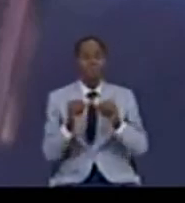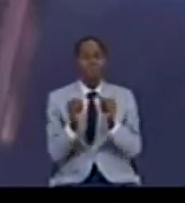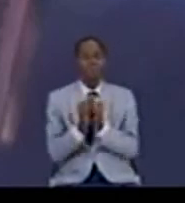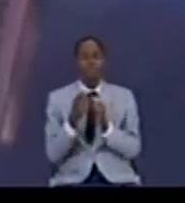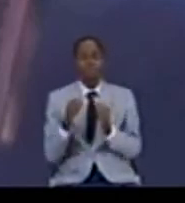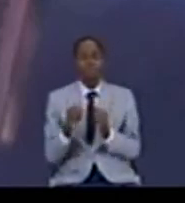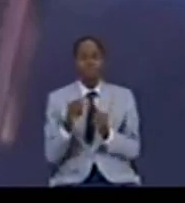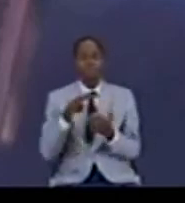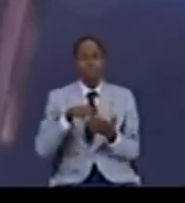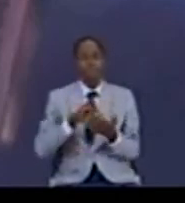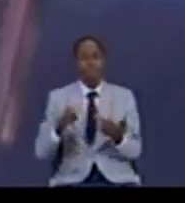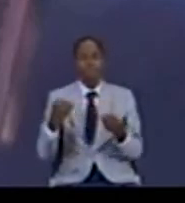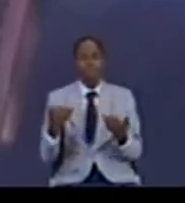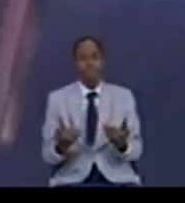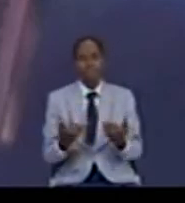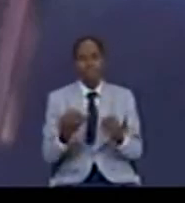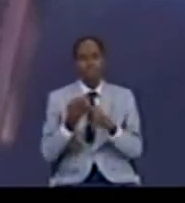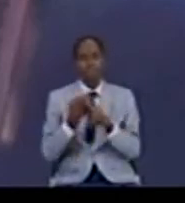now. Genesis,